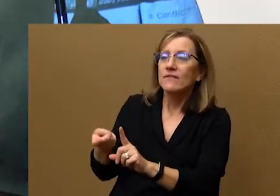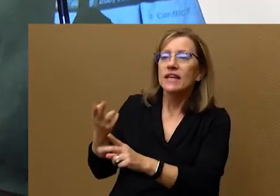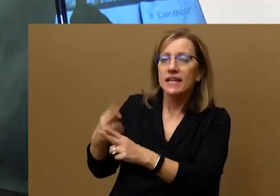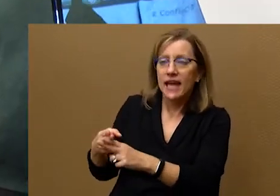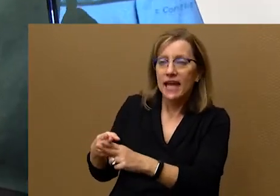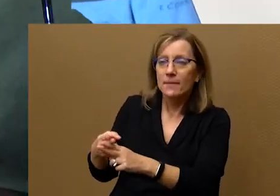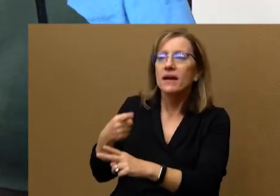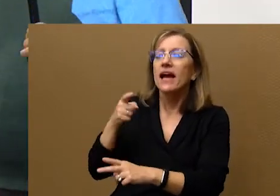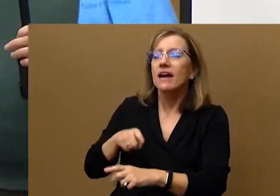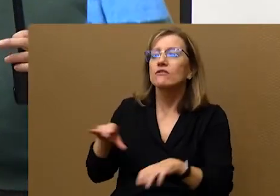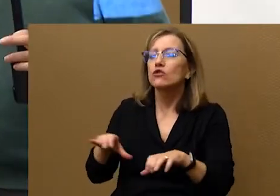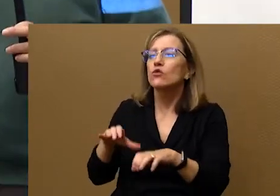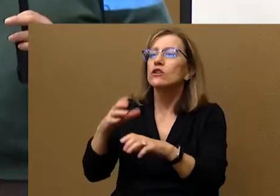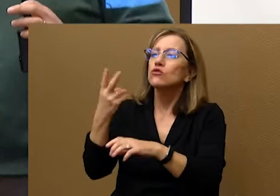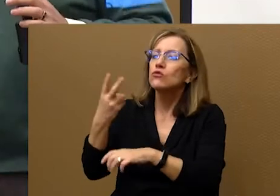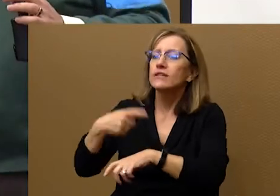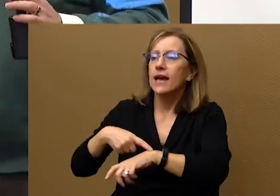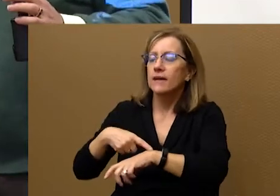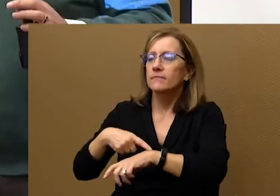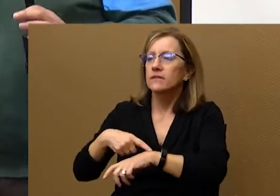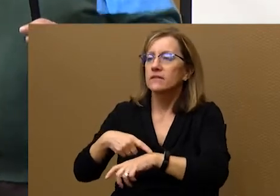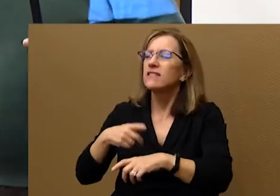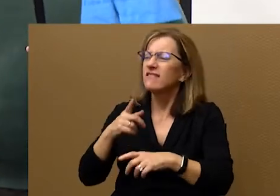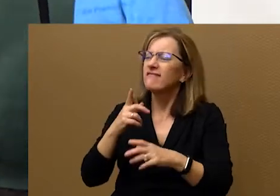is, this is a standard behavior